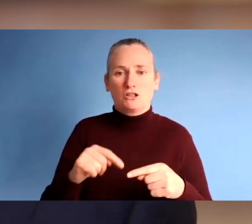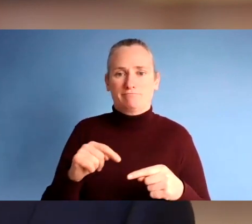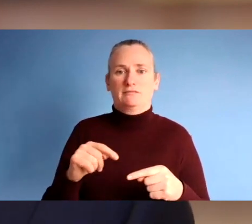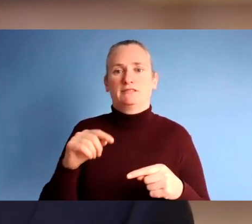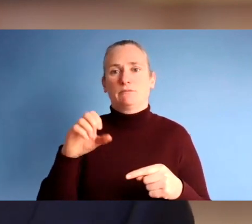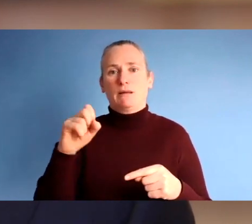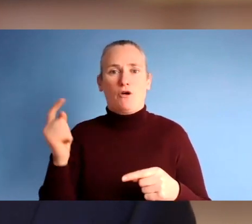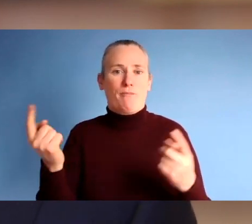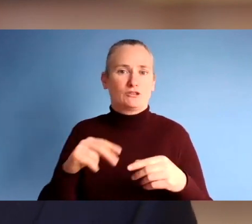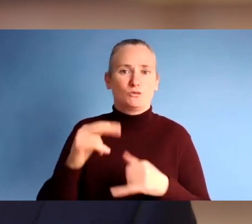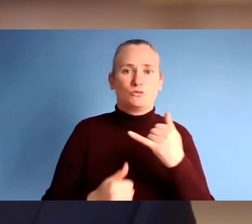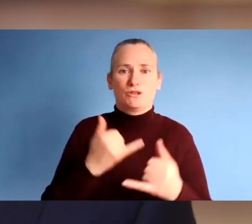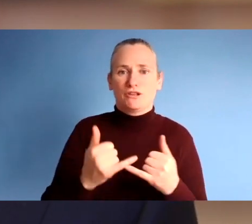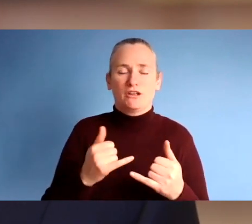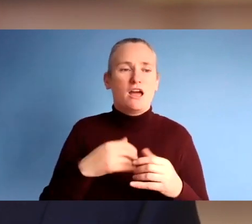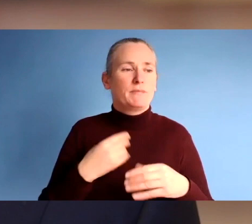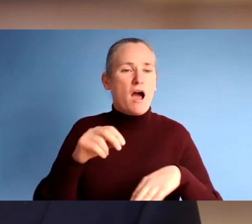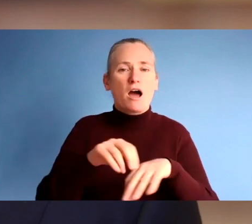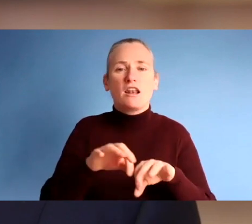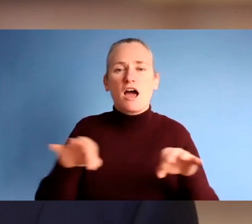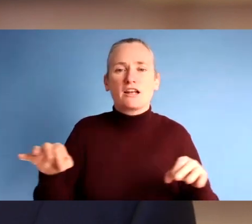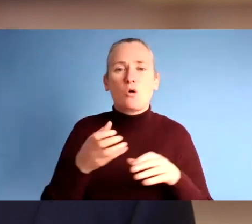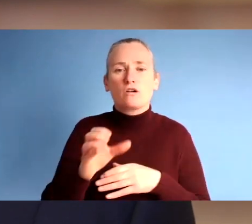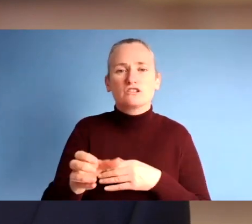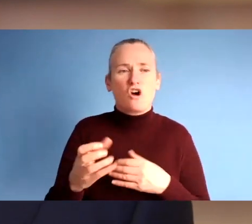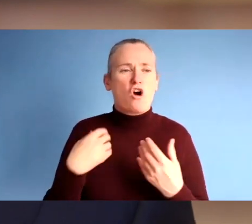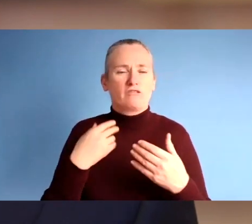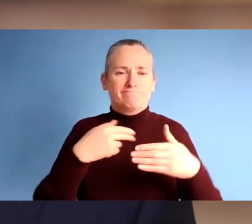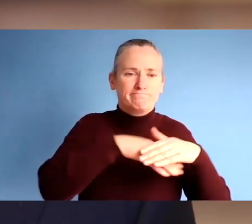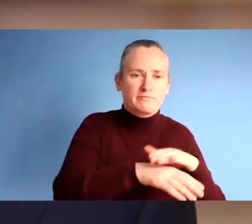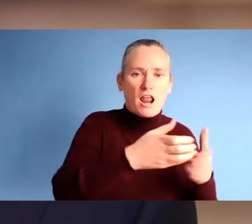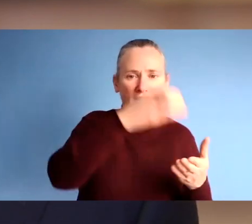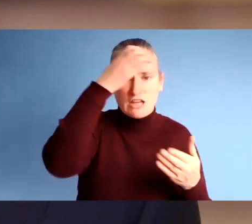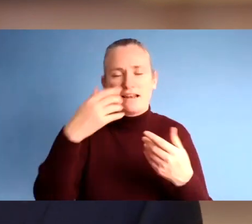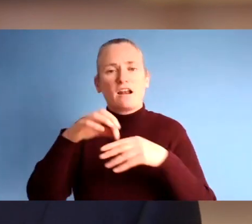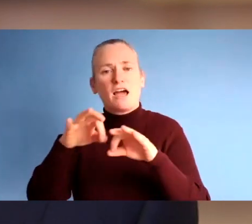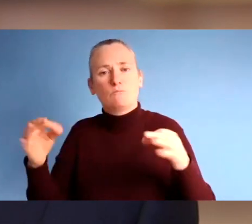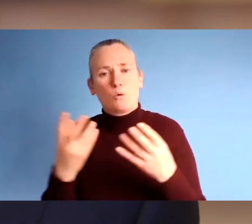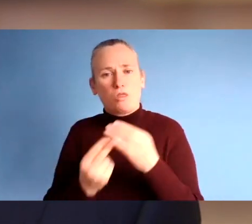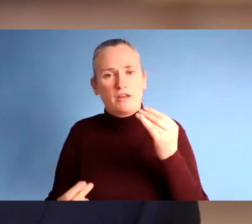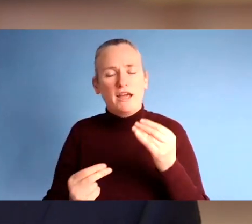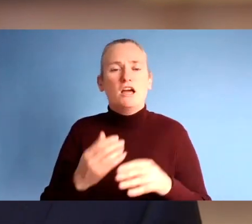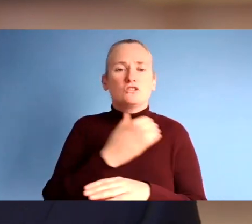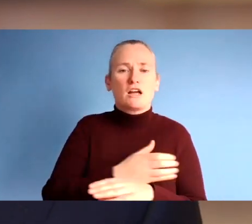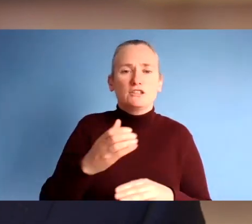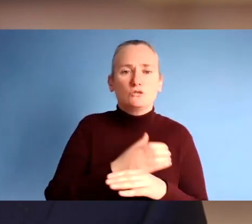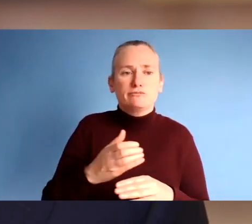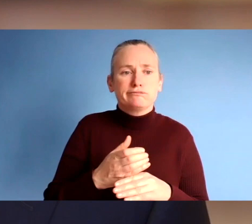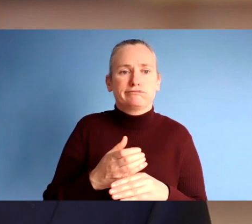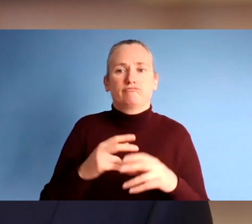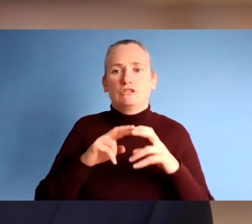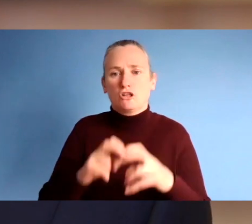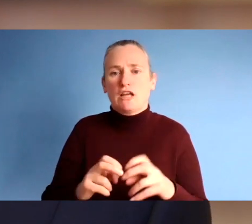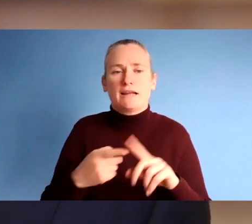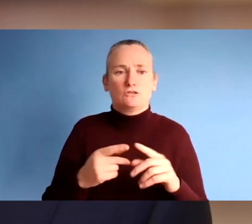to deliver courses in an online or blended fashion as appropriate, continue research and to safeguard students' mental health and